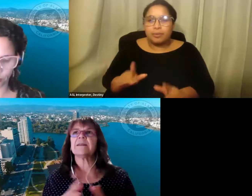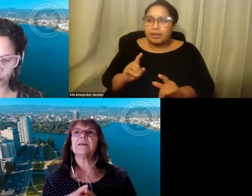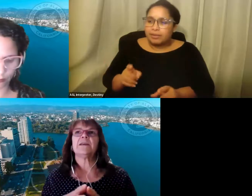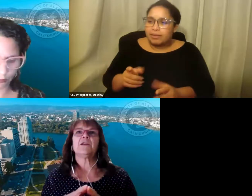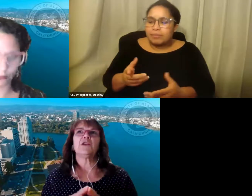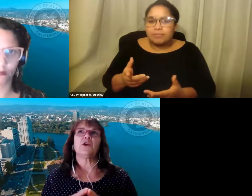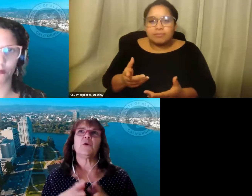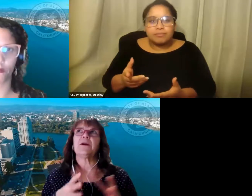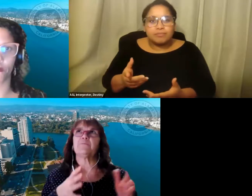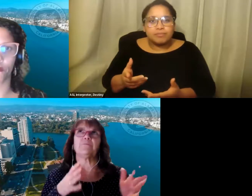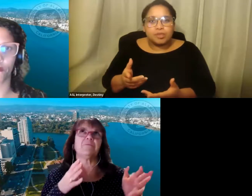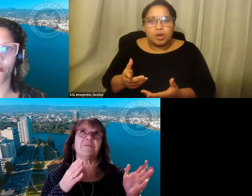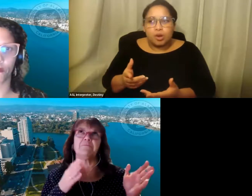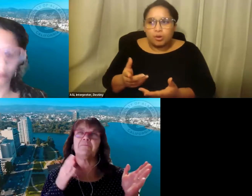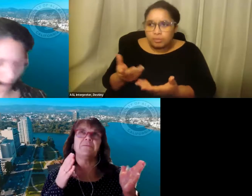that,